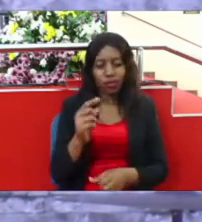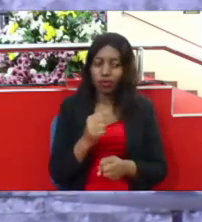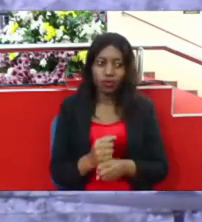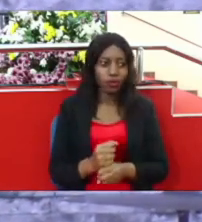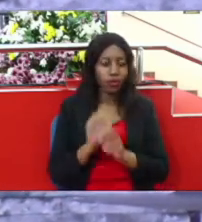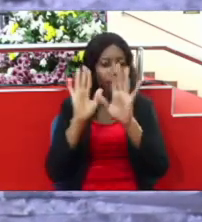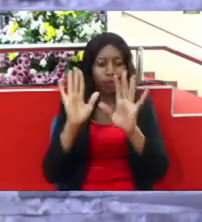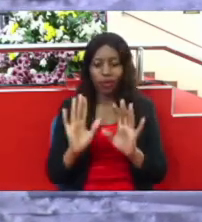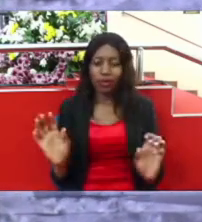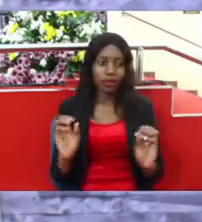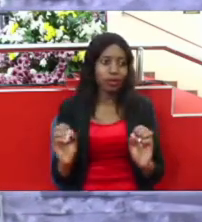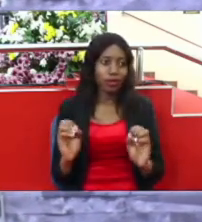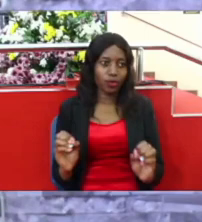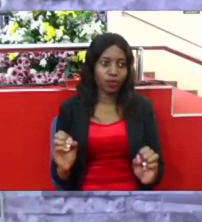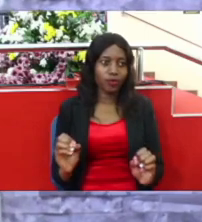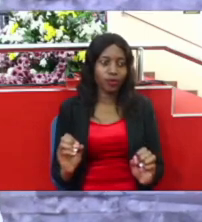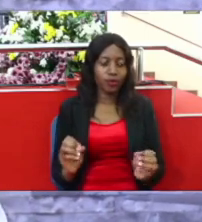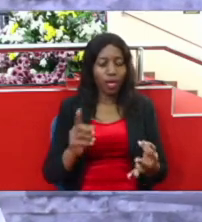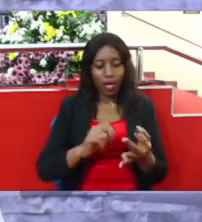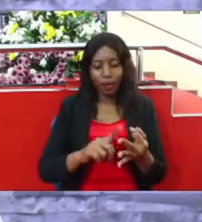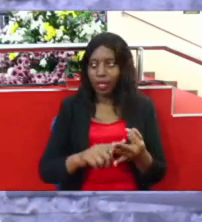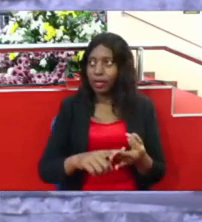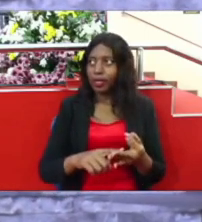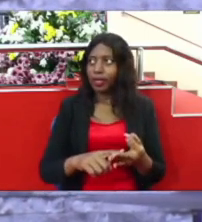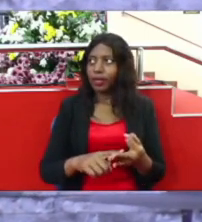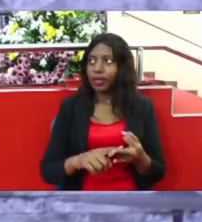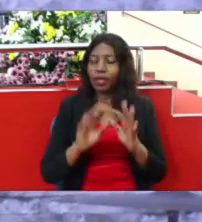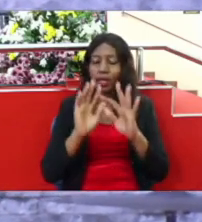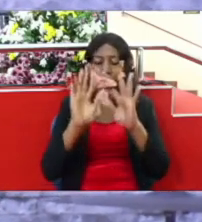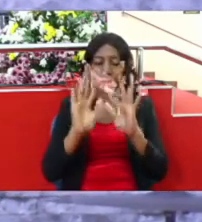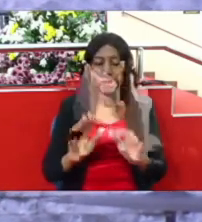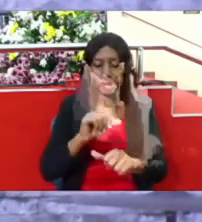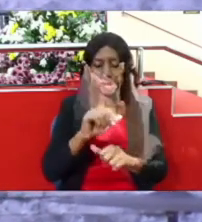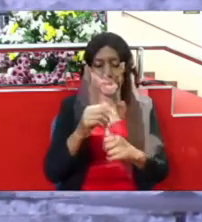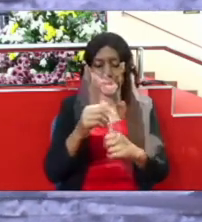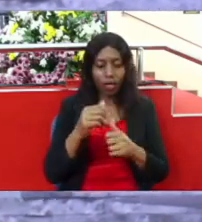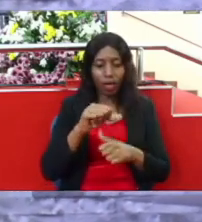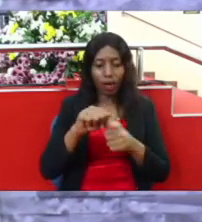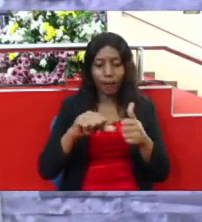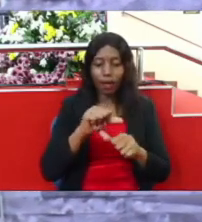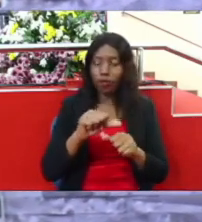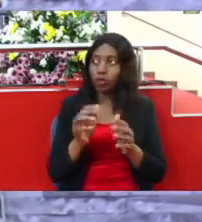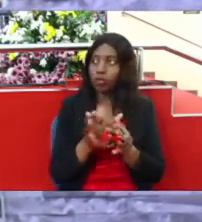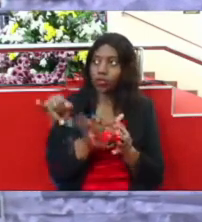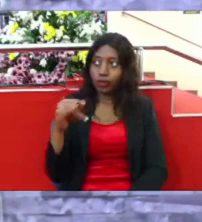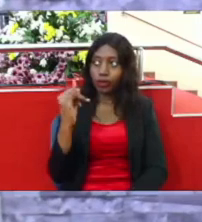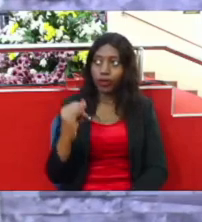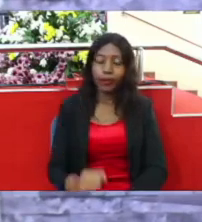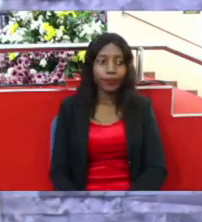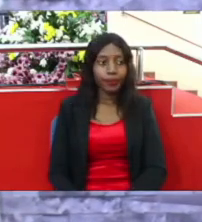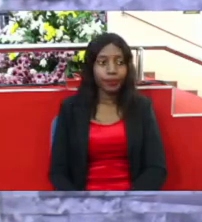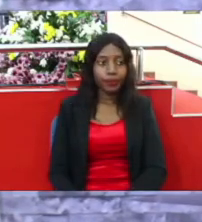three thing that we pick from this story of Jonah. Jambo la tatu ambalo tunajifunza toka kwenye hii hadithi. Is that the story of Jonah.